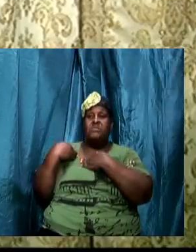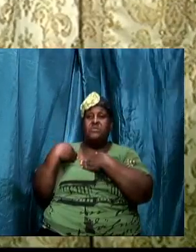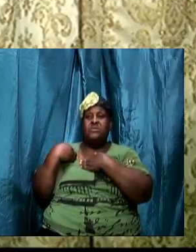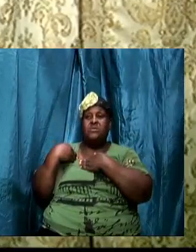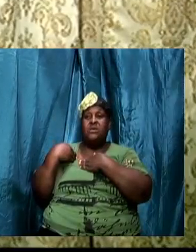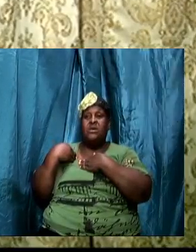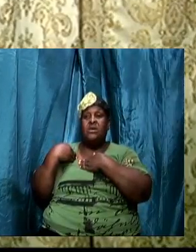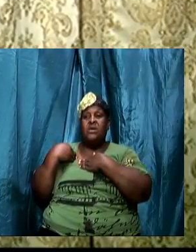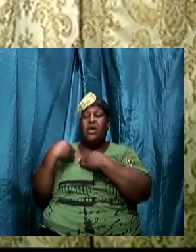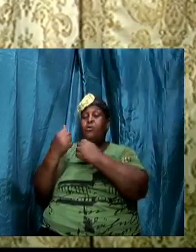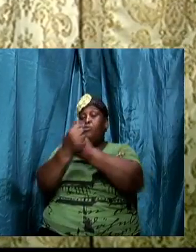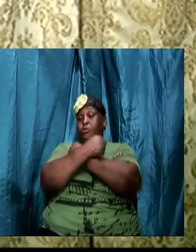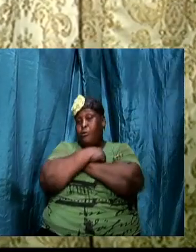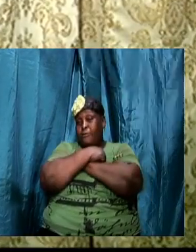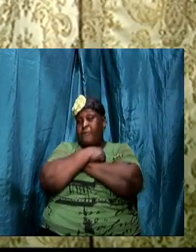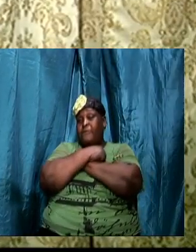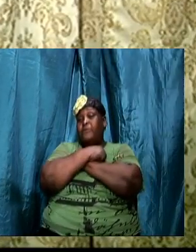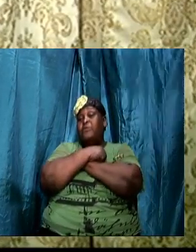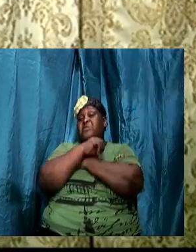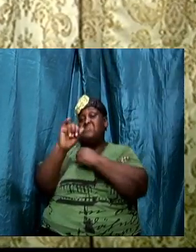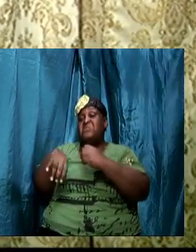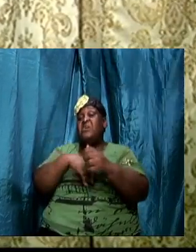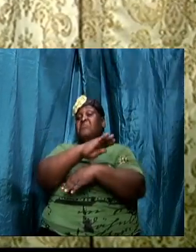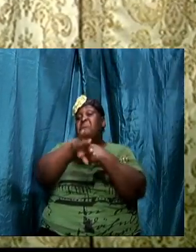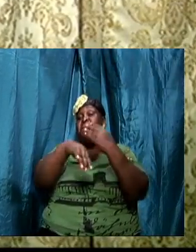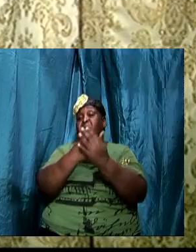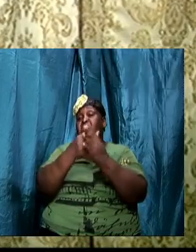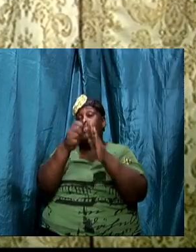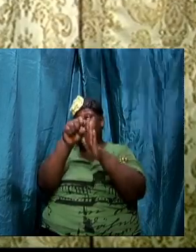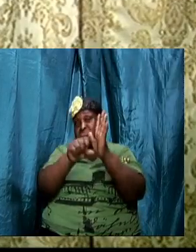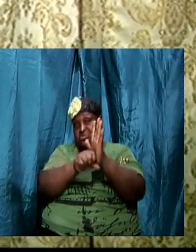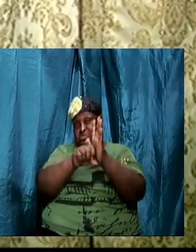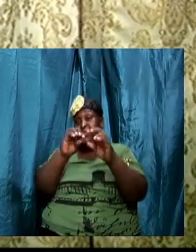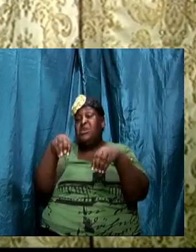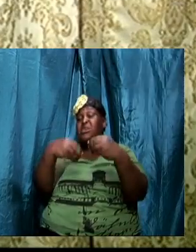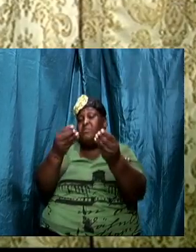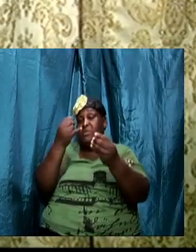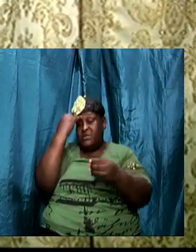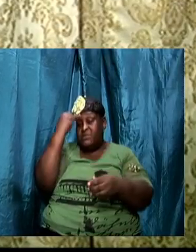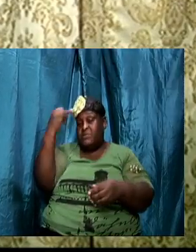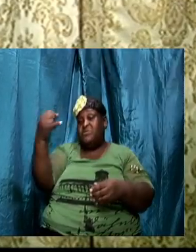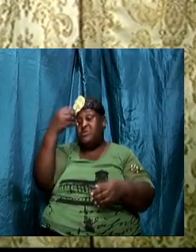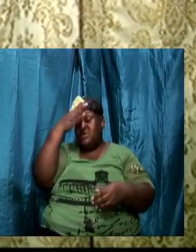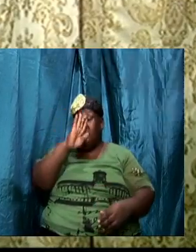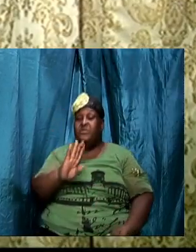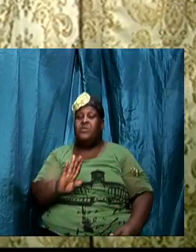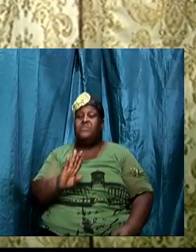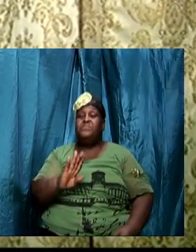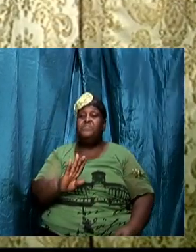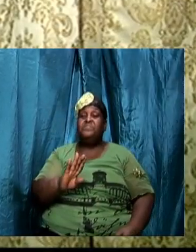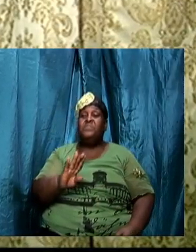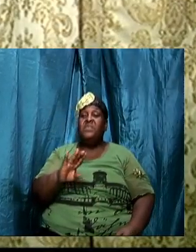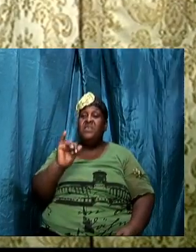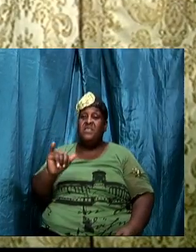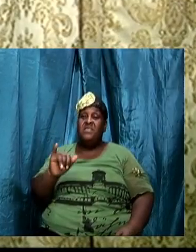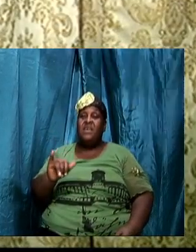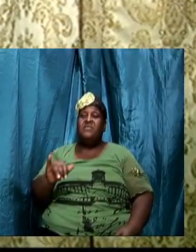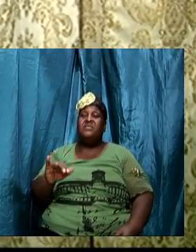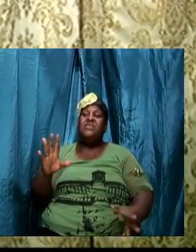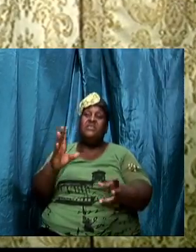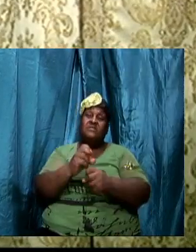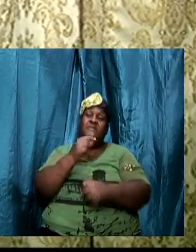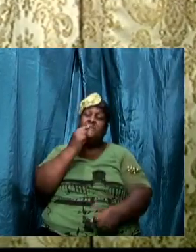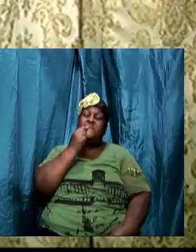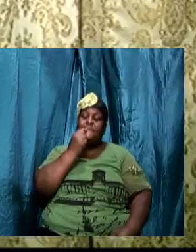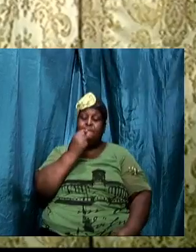that all scriptures are given by inspiration of God and therefore must be taken